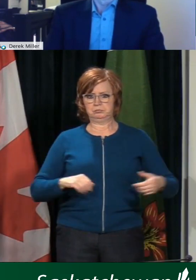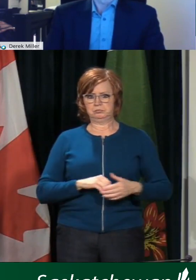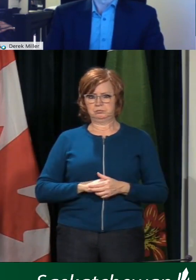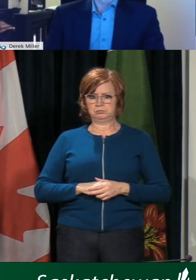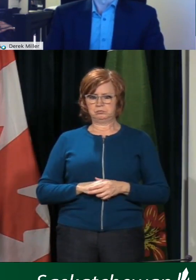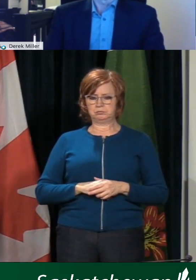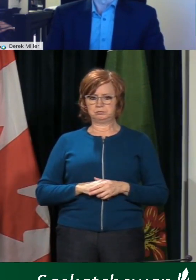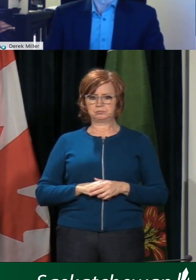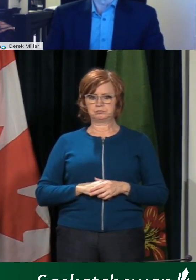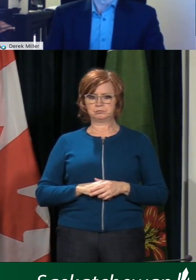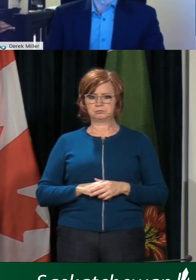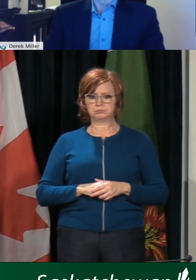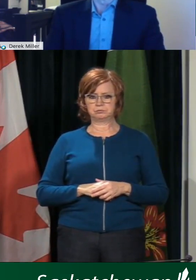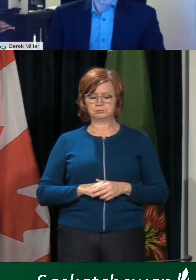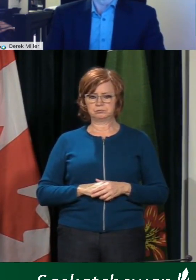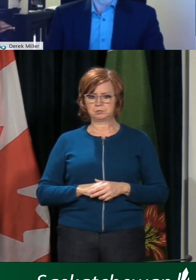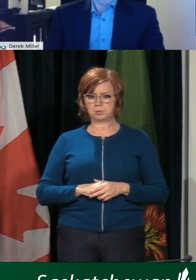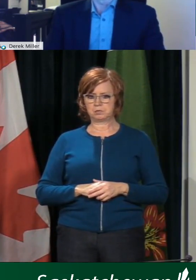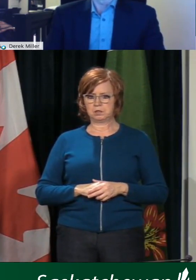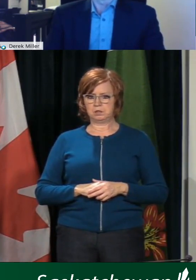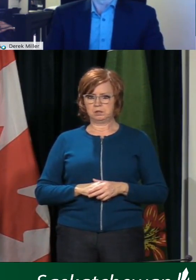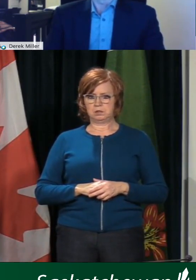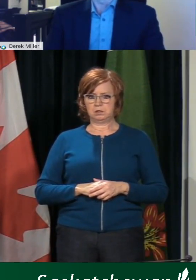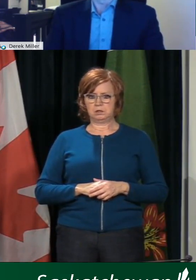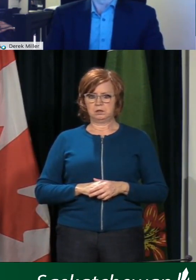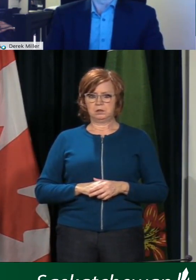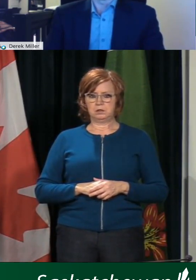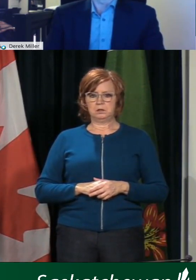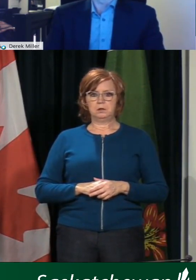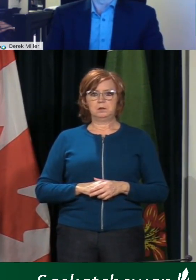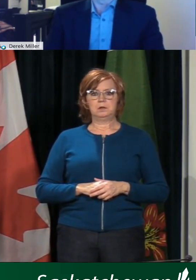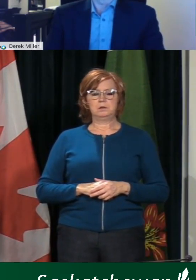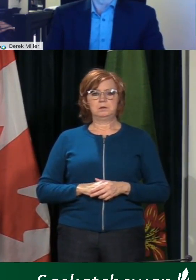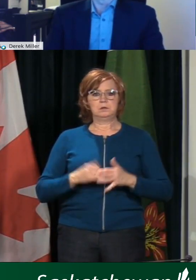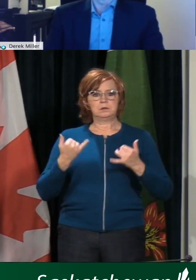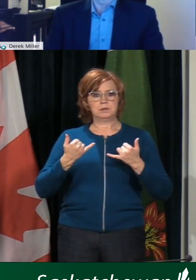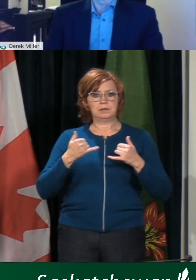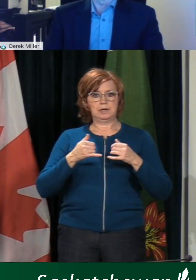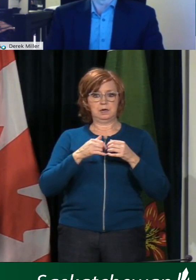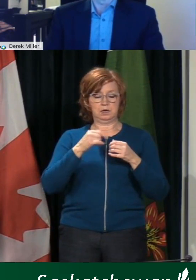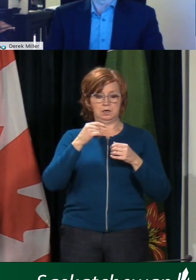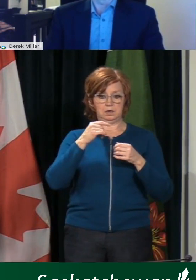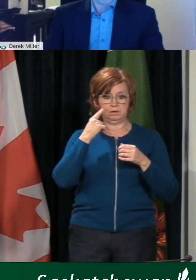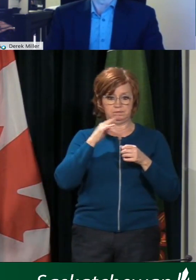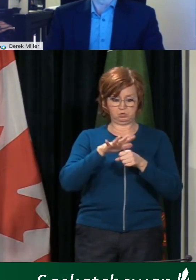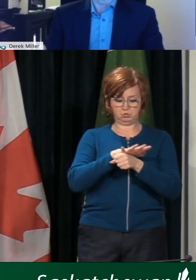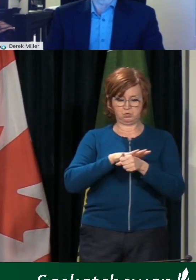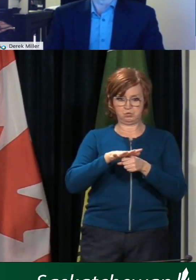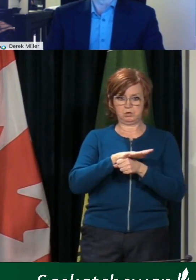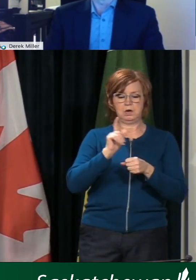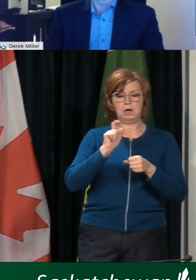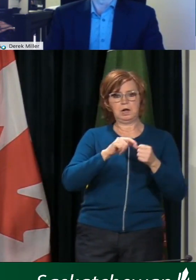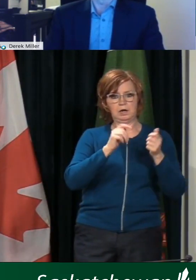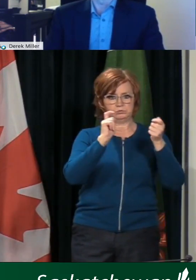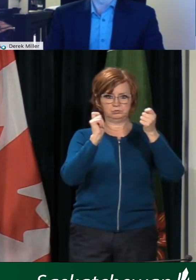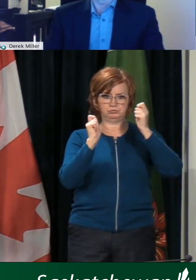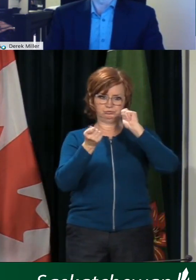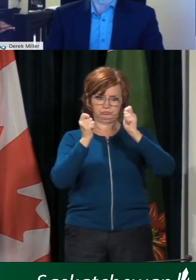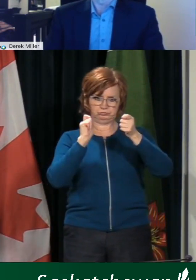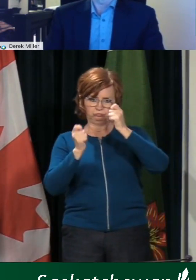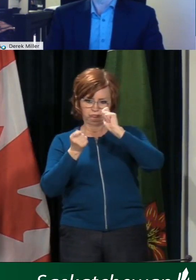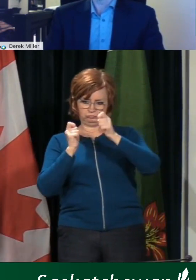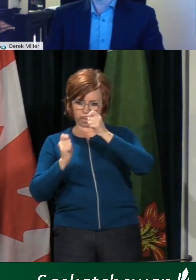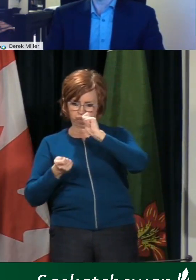So as mentioned, at a local level, we are adjusting plans to align with this new planning